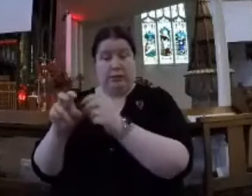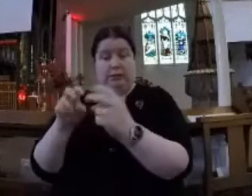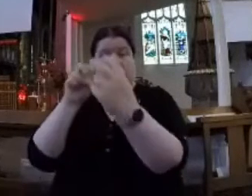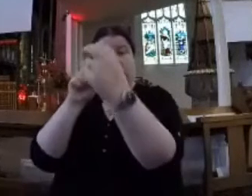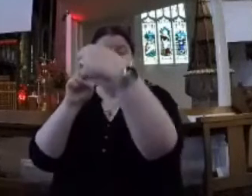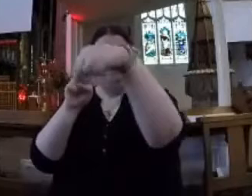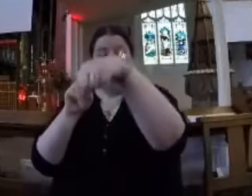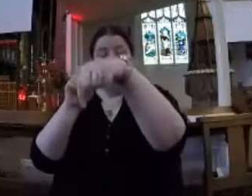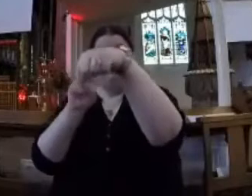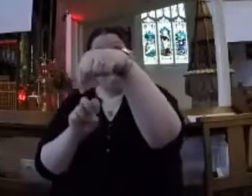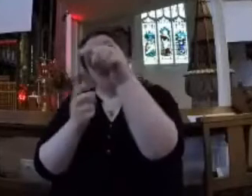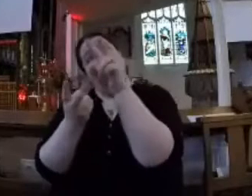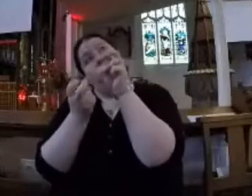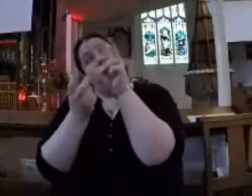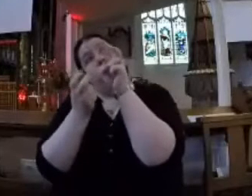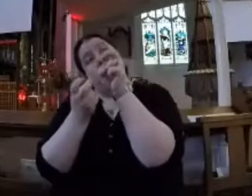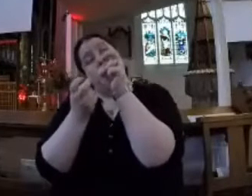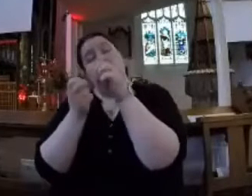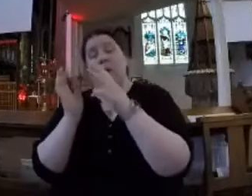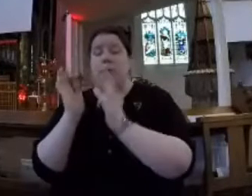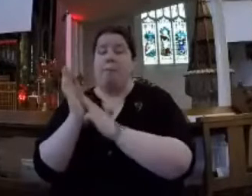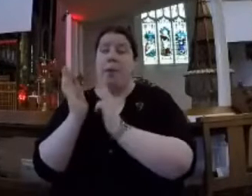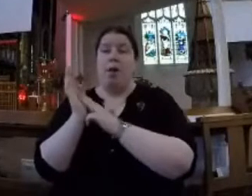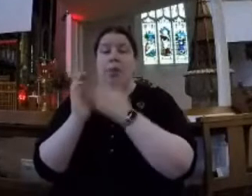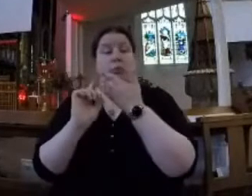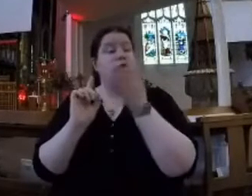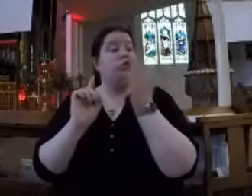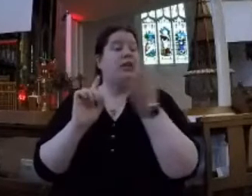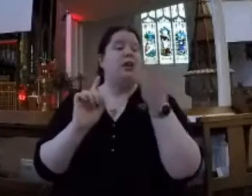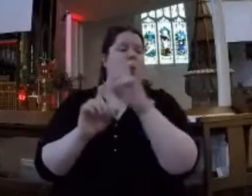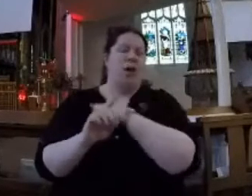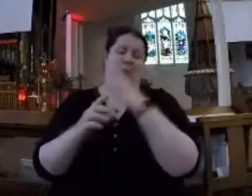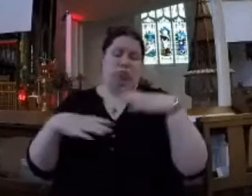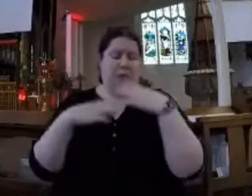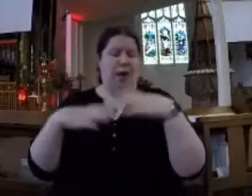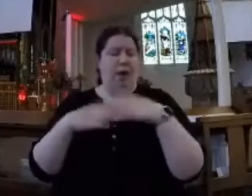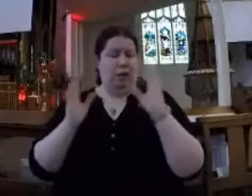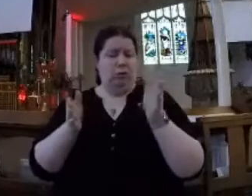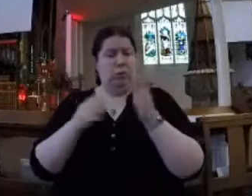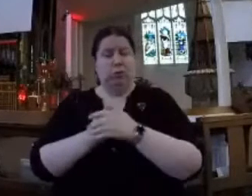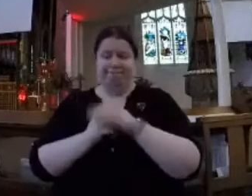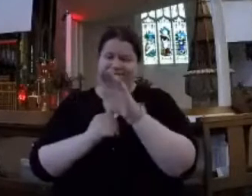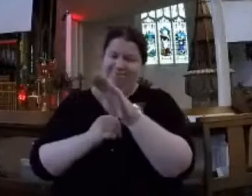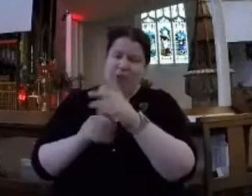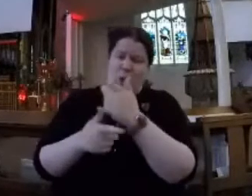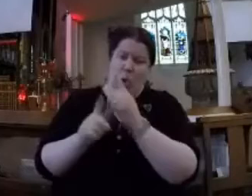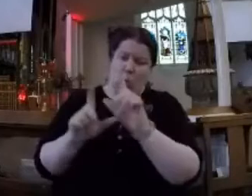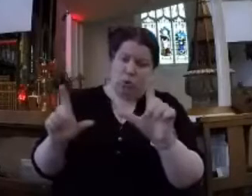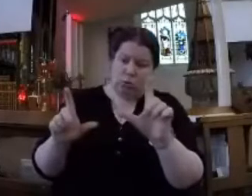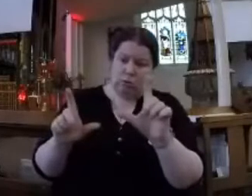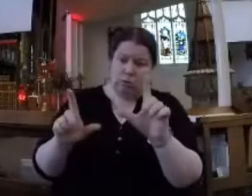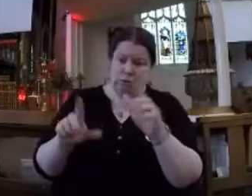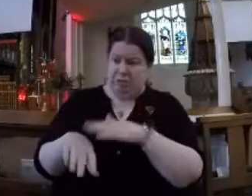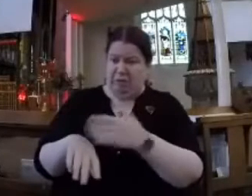what he said. But Martha was distracted by all the preparations that had to be made. She came to him and asked, "Lord, don't you care